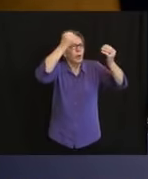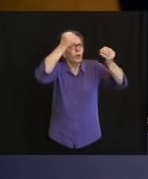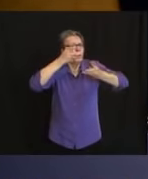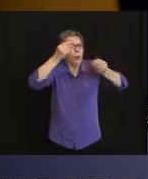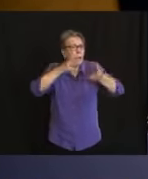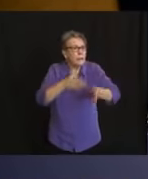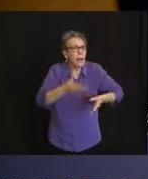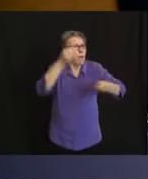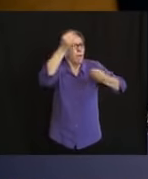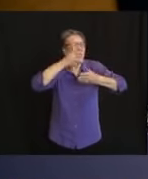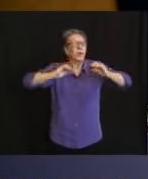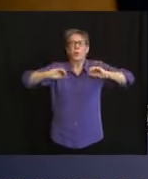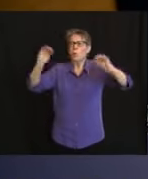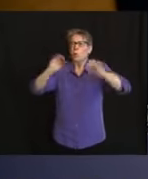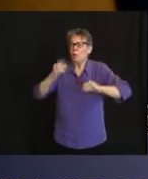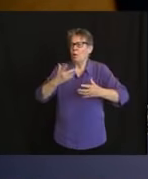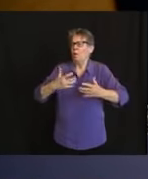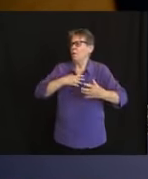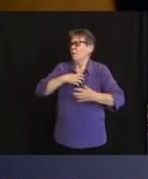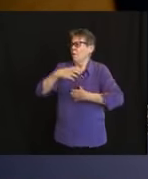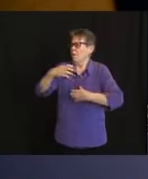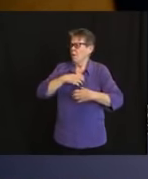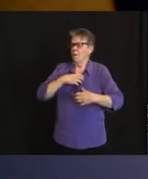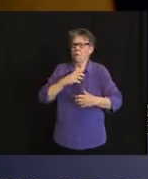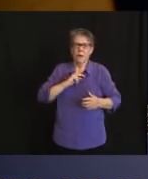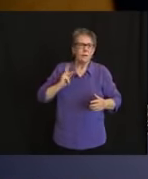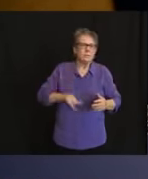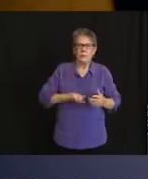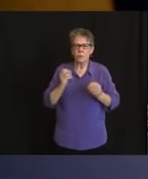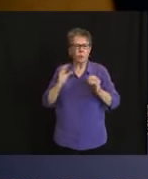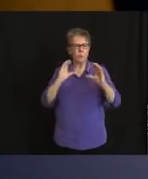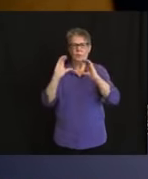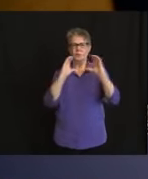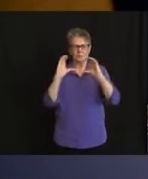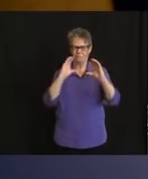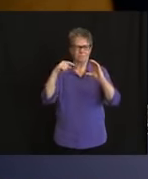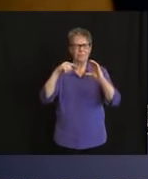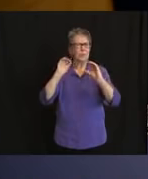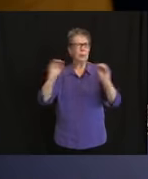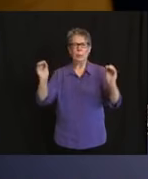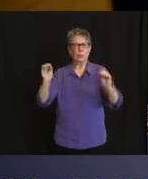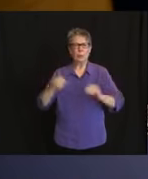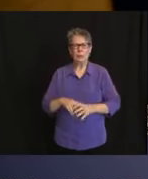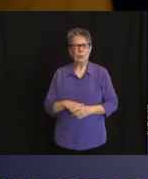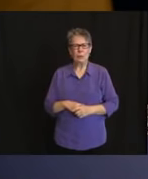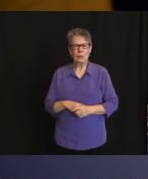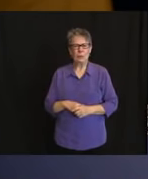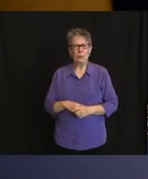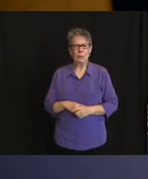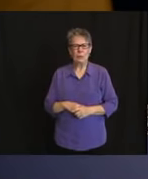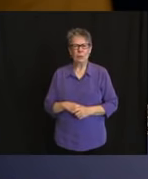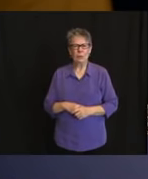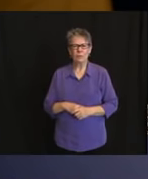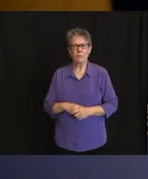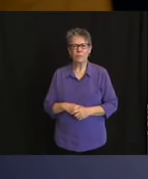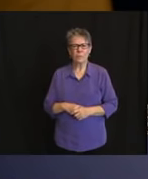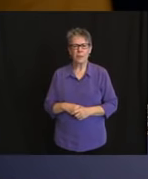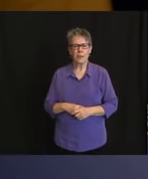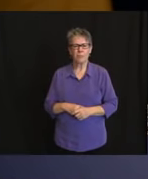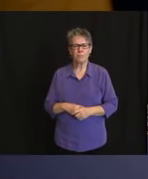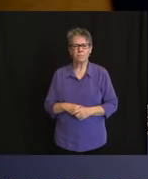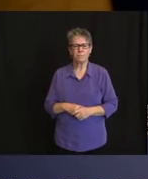have statistics on that, except for the ones that come to the field medical services. But we can